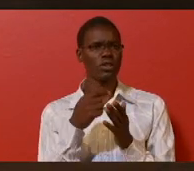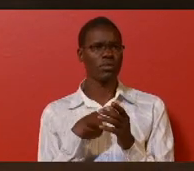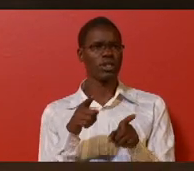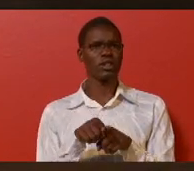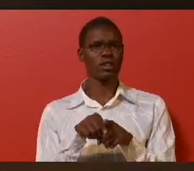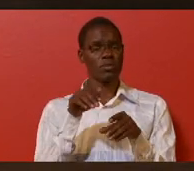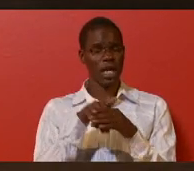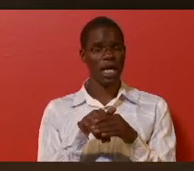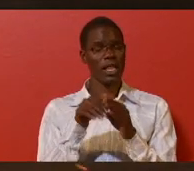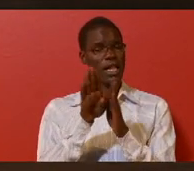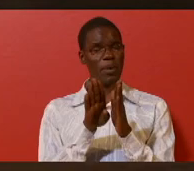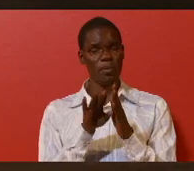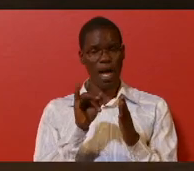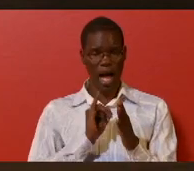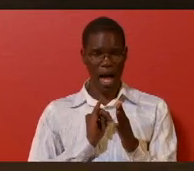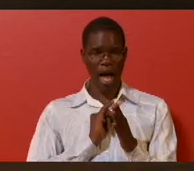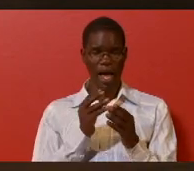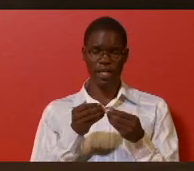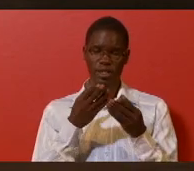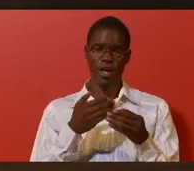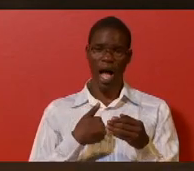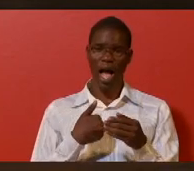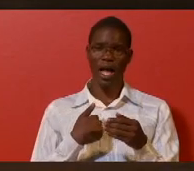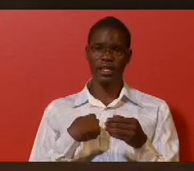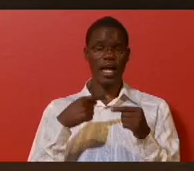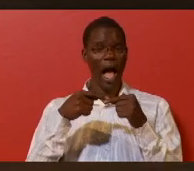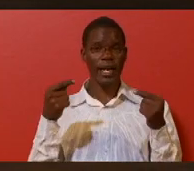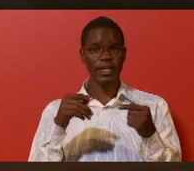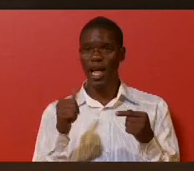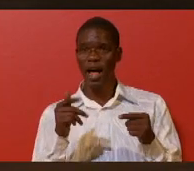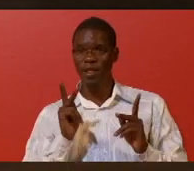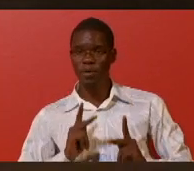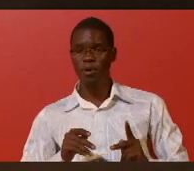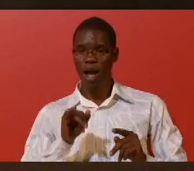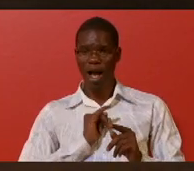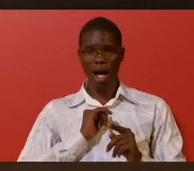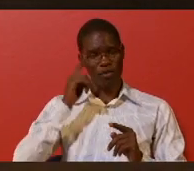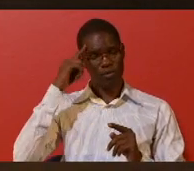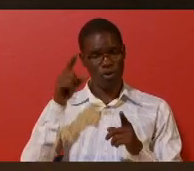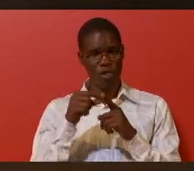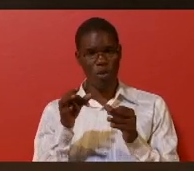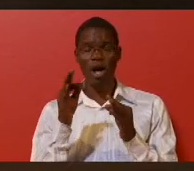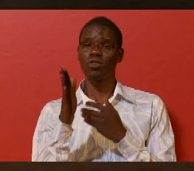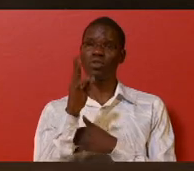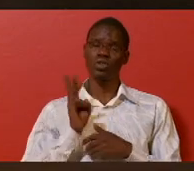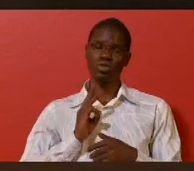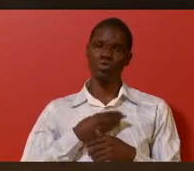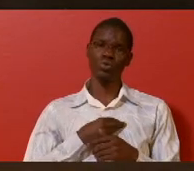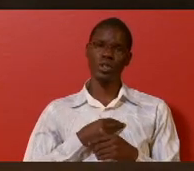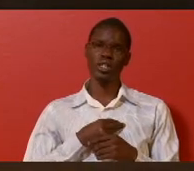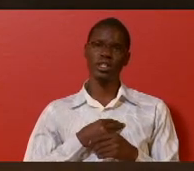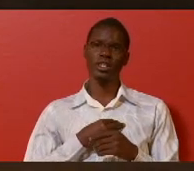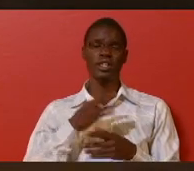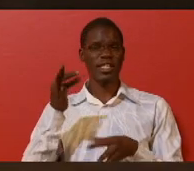in the Bible. I'm not making it up. I'm not against anyone. I'm for the Word of God. We're not here to condemn anyone. We're here